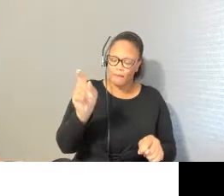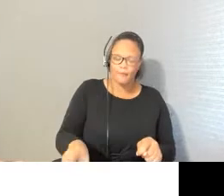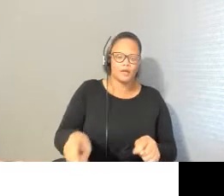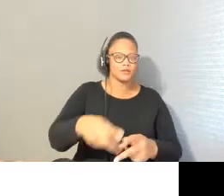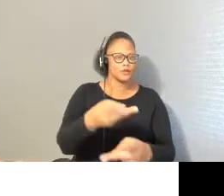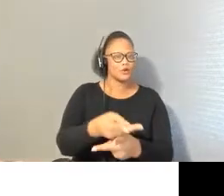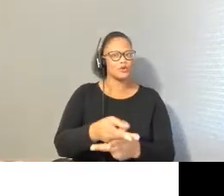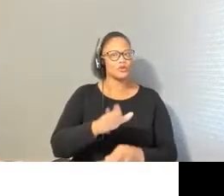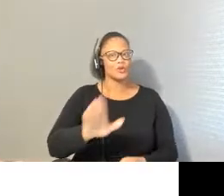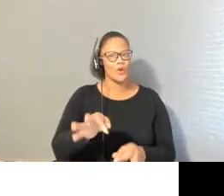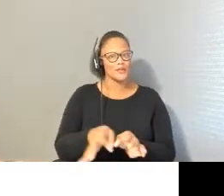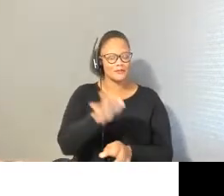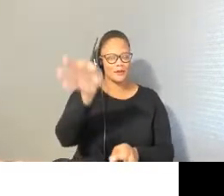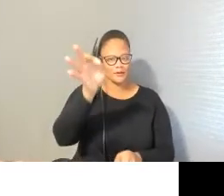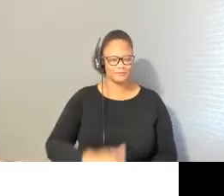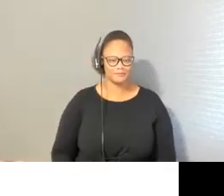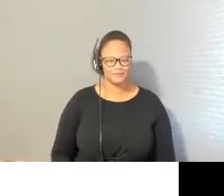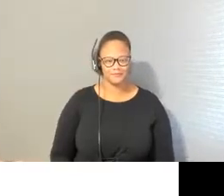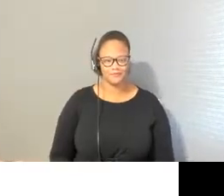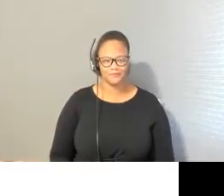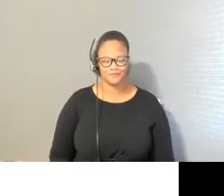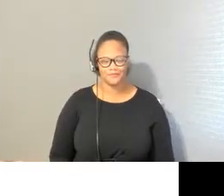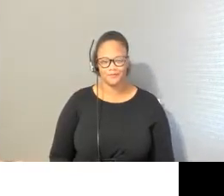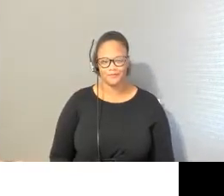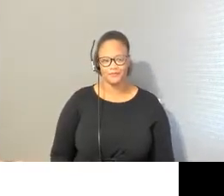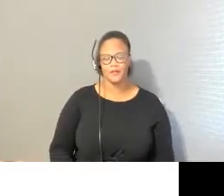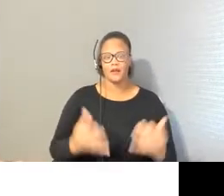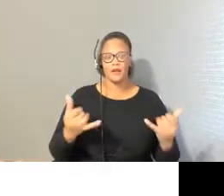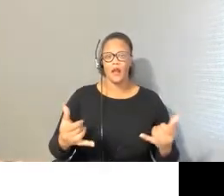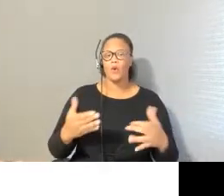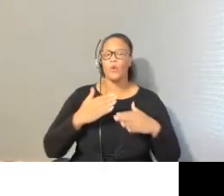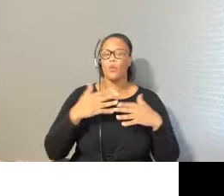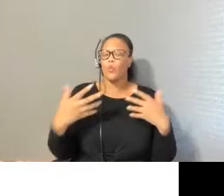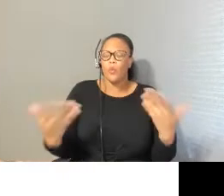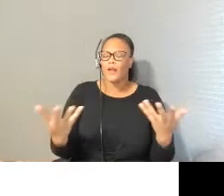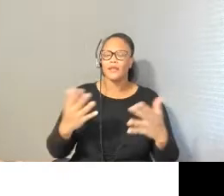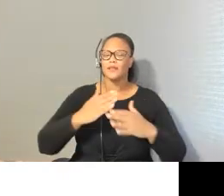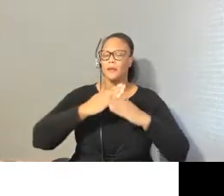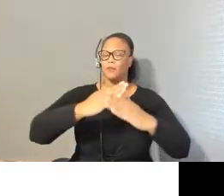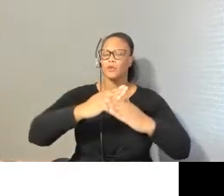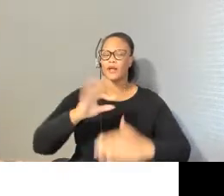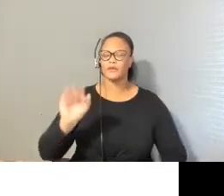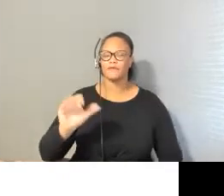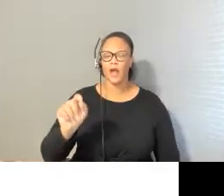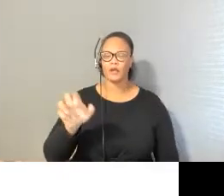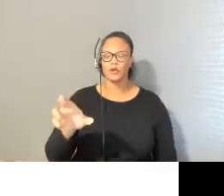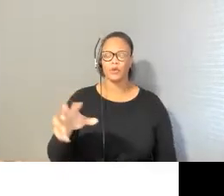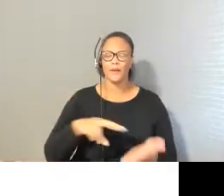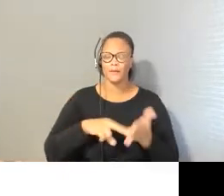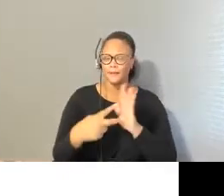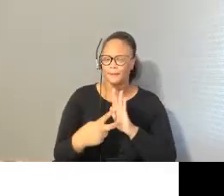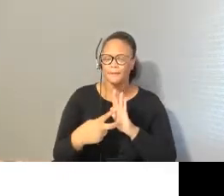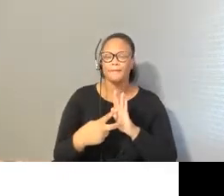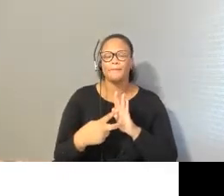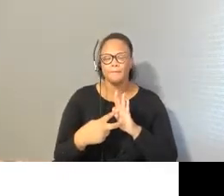okay? And that brings me to our protective factors. What is a protective factor? Now, these are